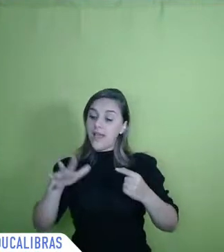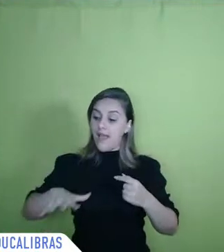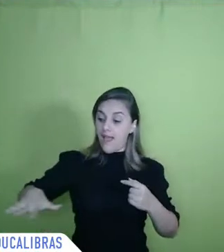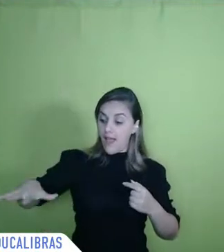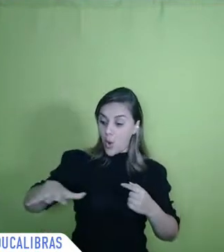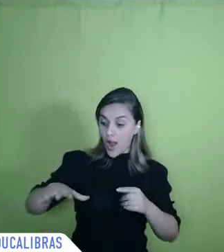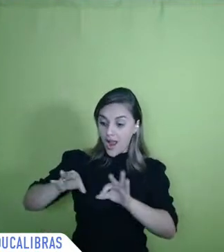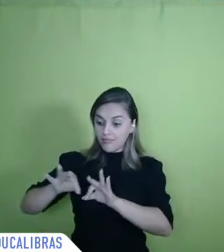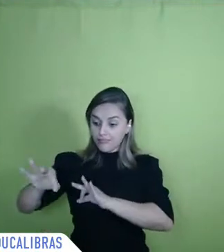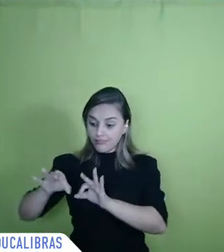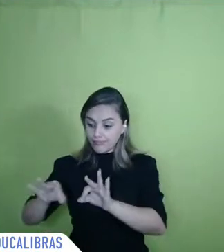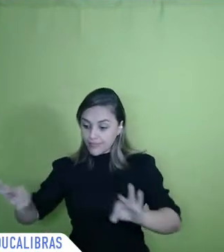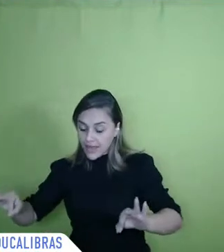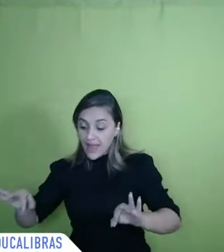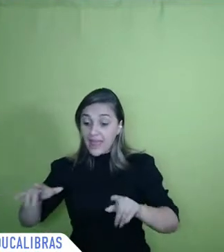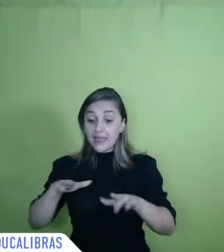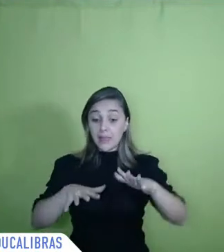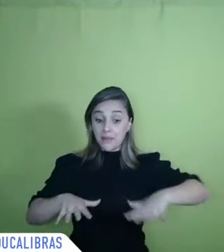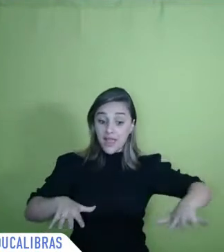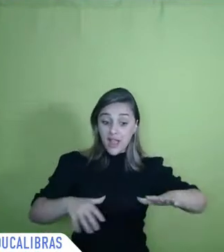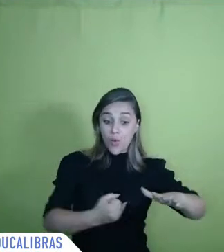resources, but we are considering